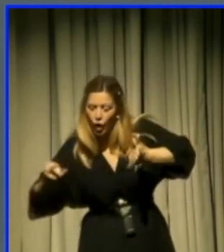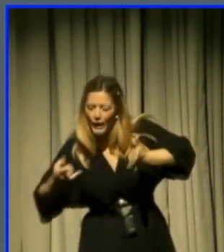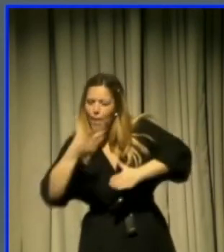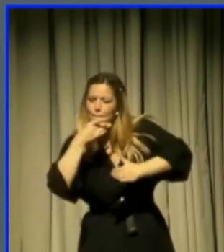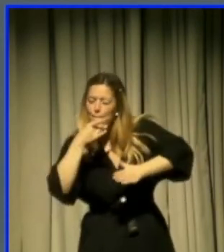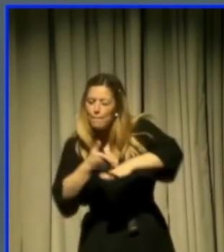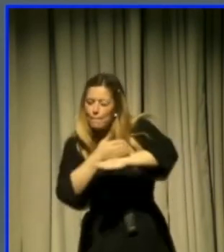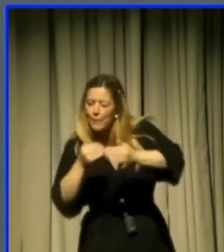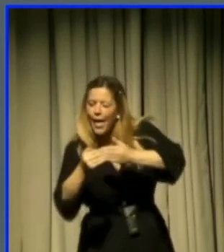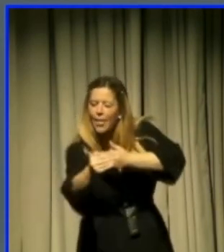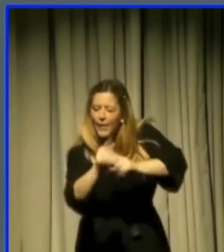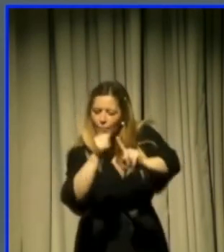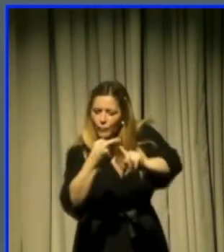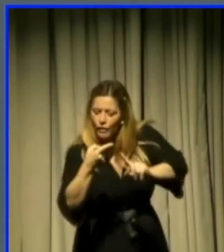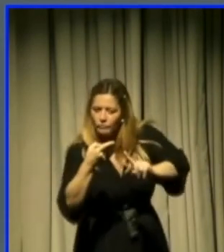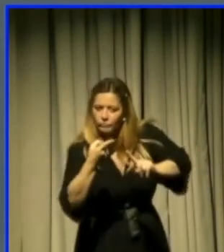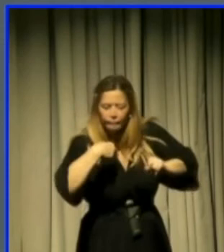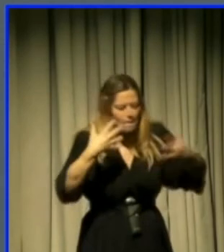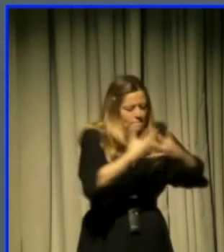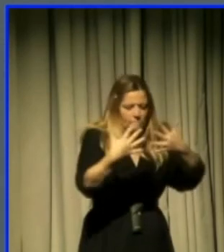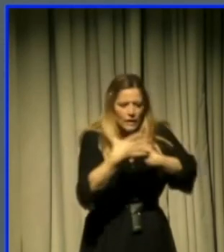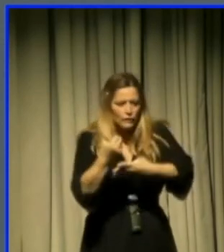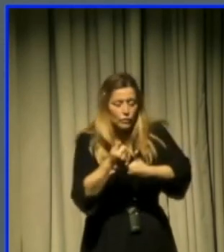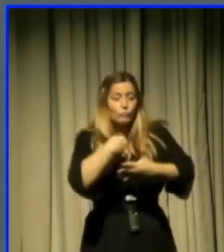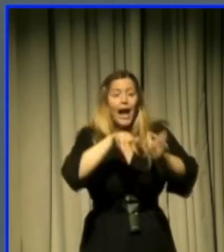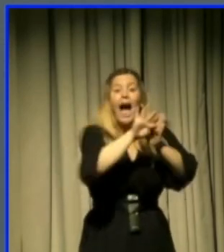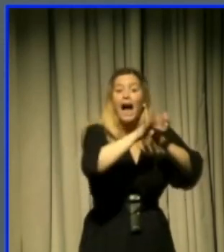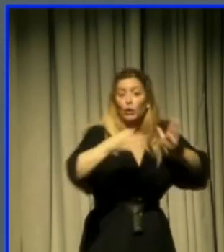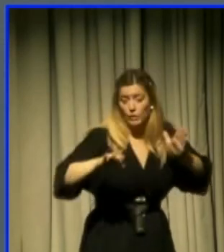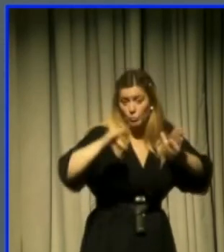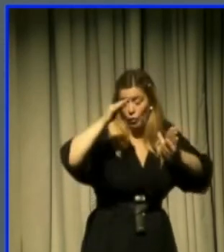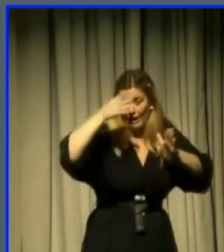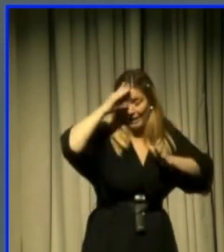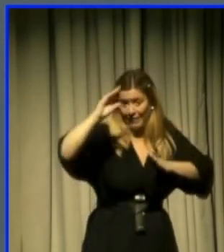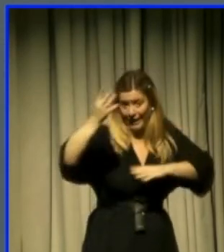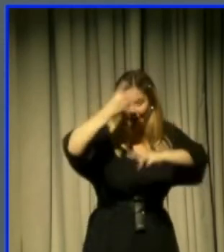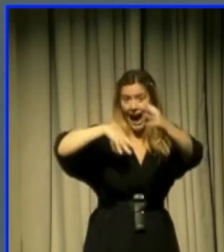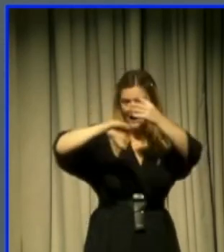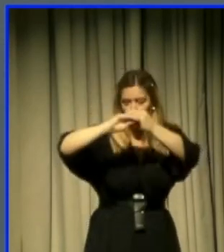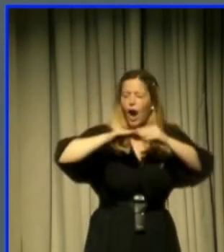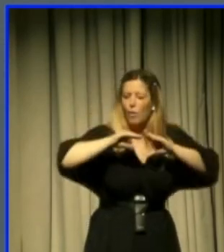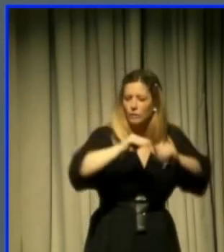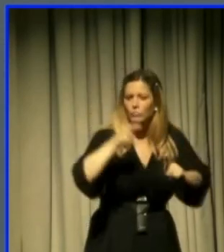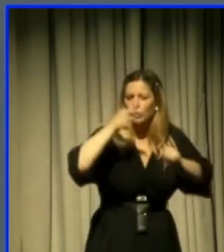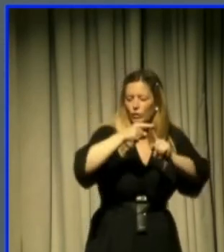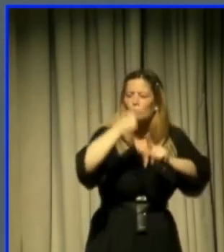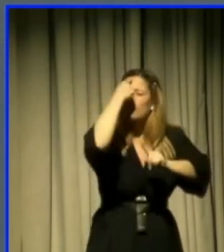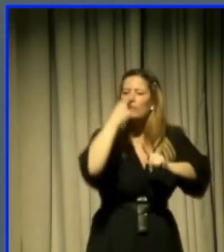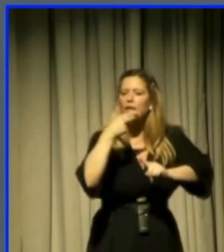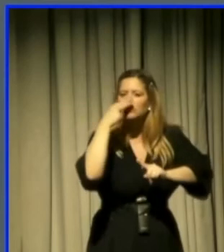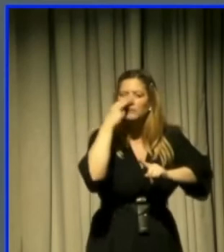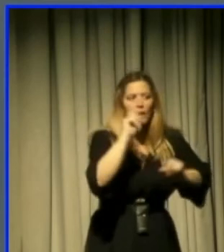algorithm also to discover interesting profiles, because the assumption again here is that if they contain the seeds